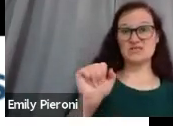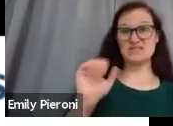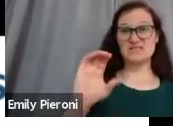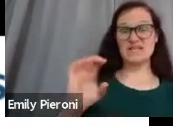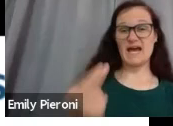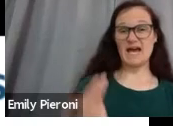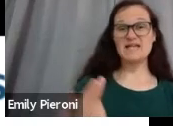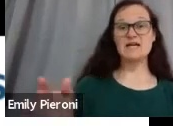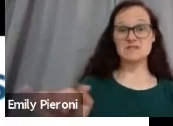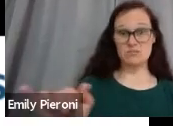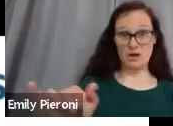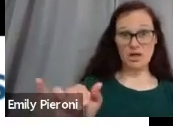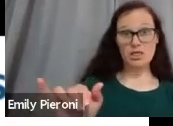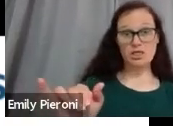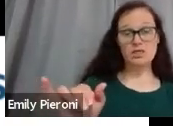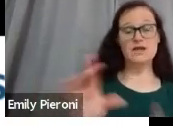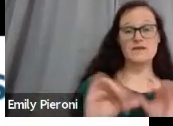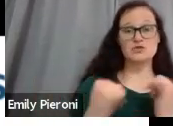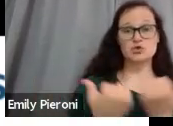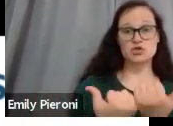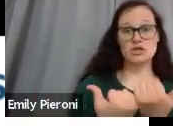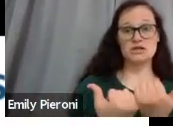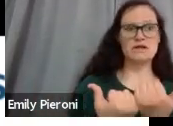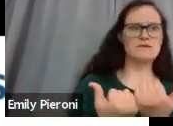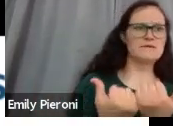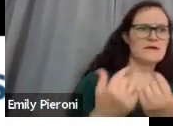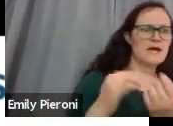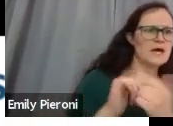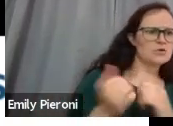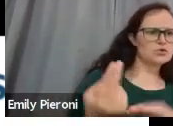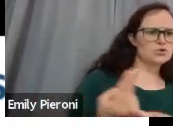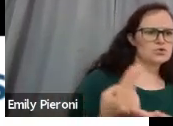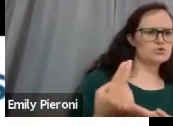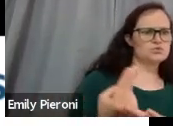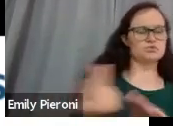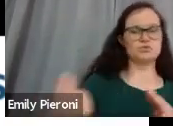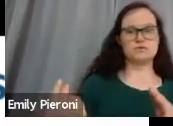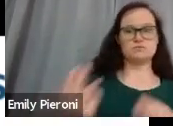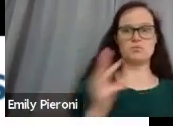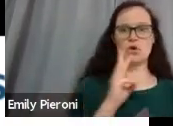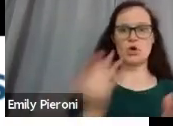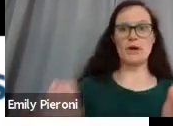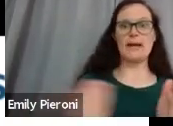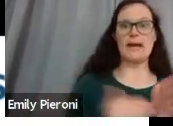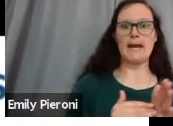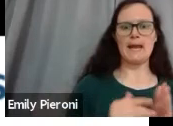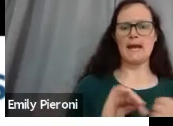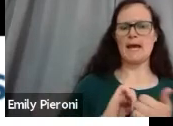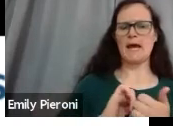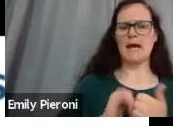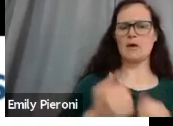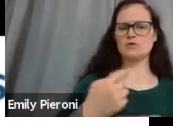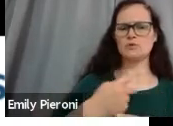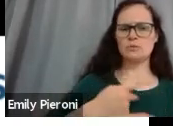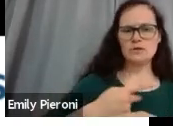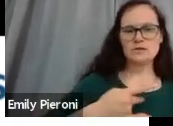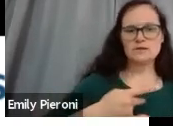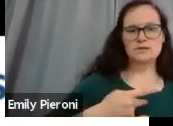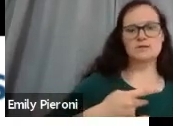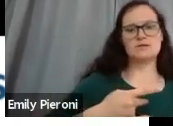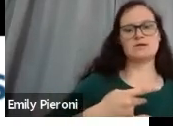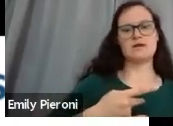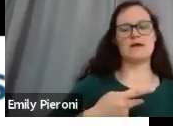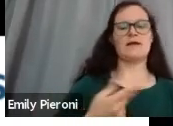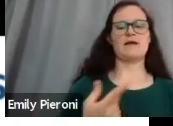Desal Association on reuse of produced water. And then out of the Groundwater Protection Council, which is an element of